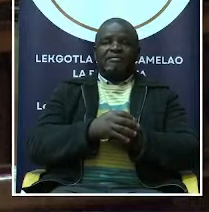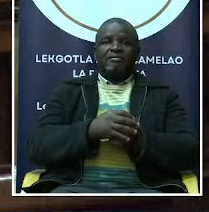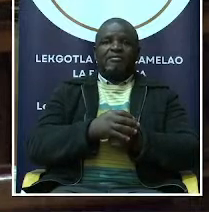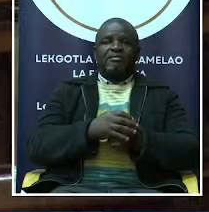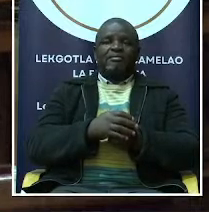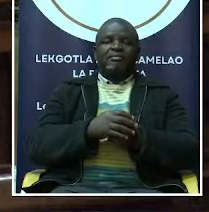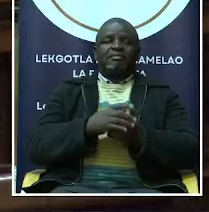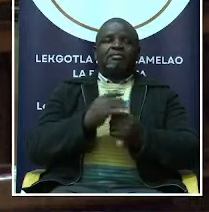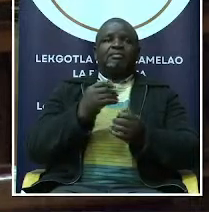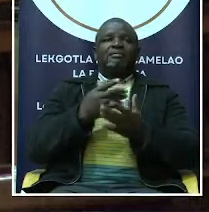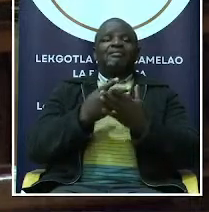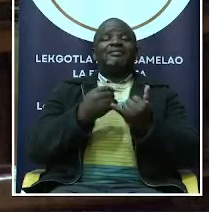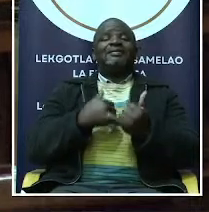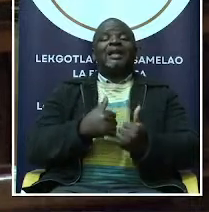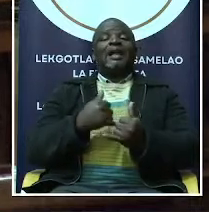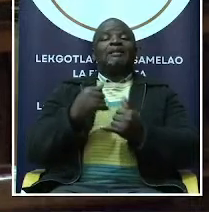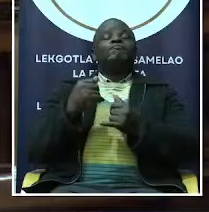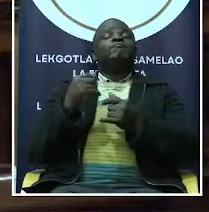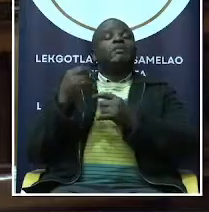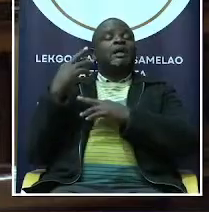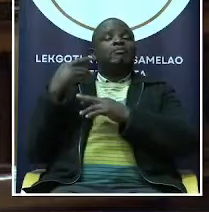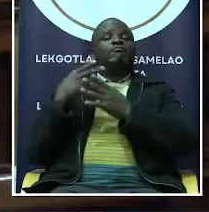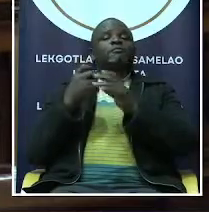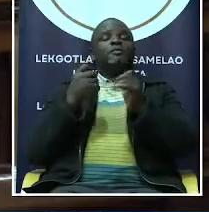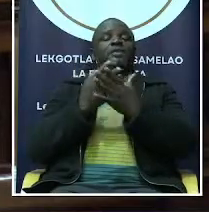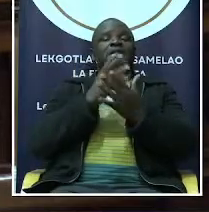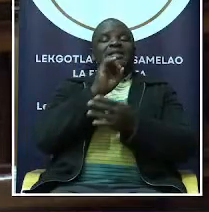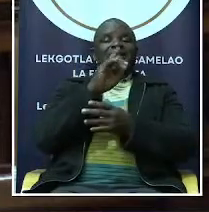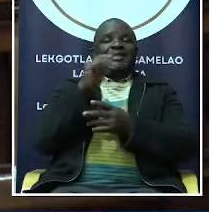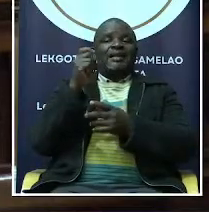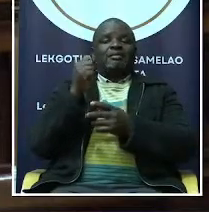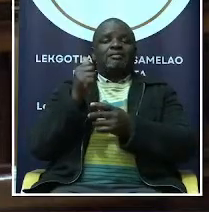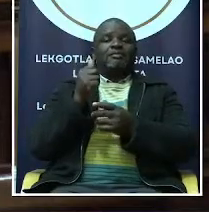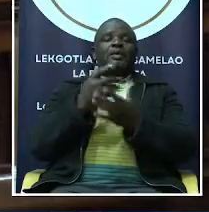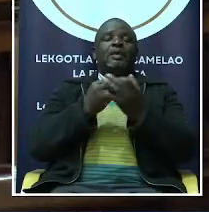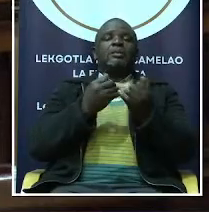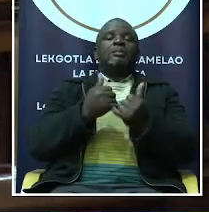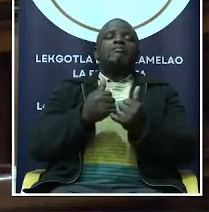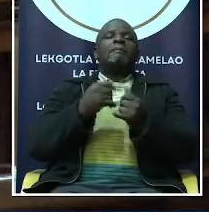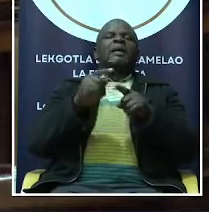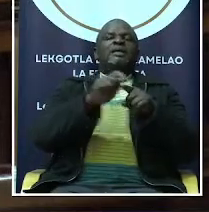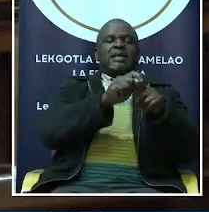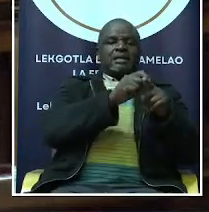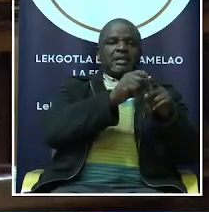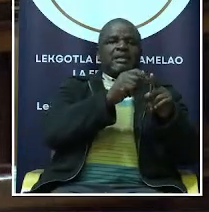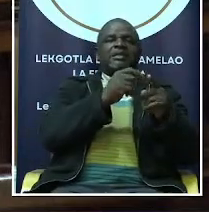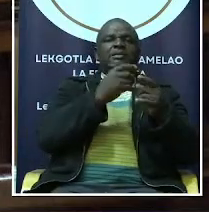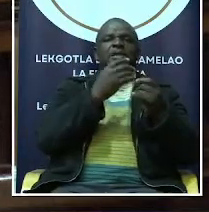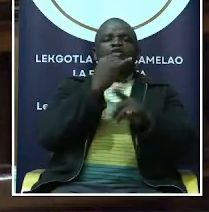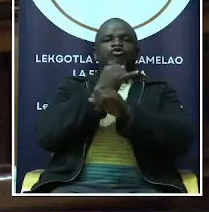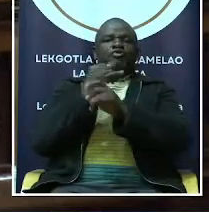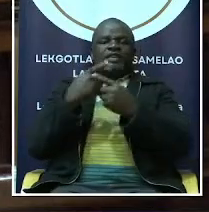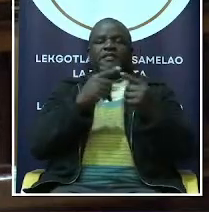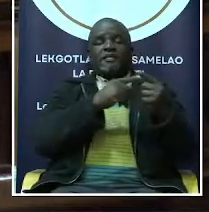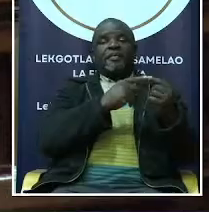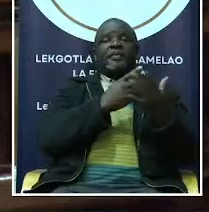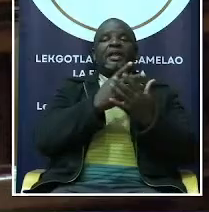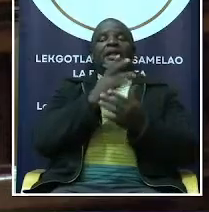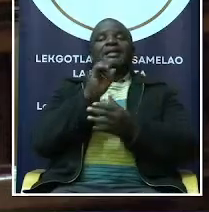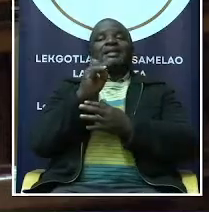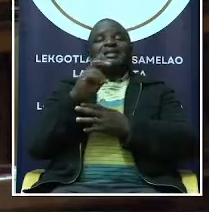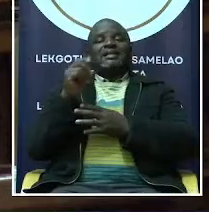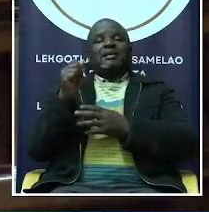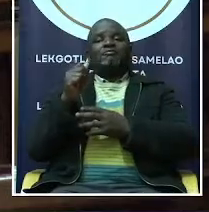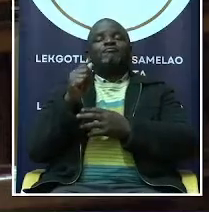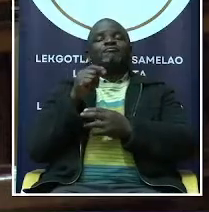Accountability and transparency from the SETAs and training providers. SETAs and other